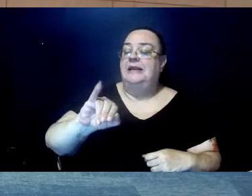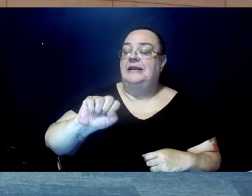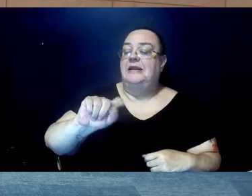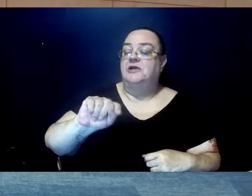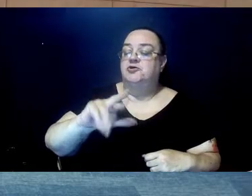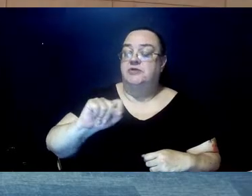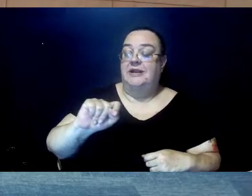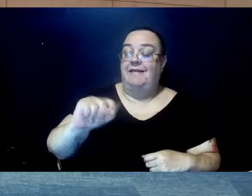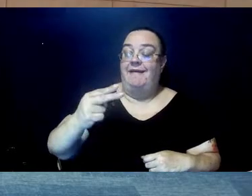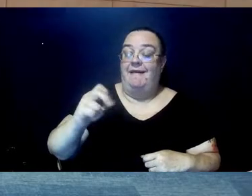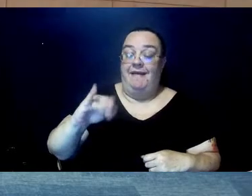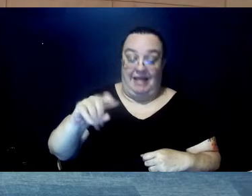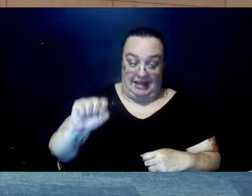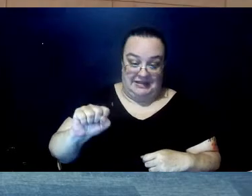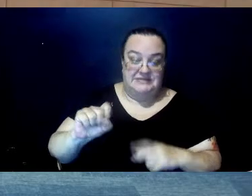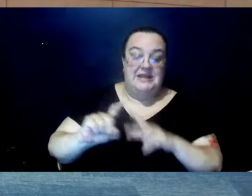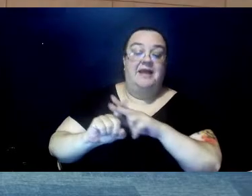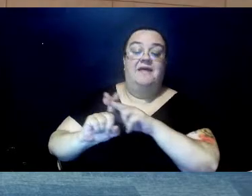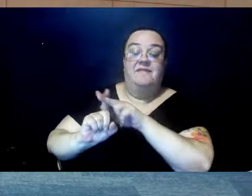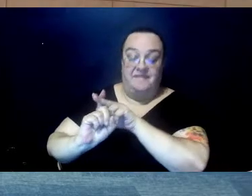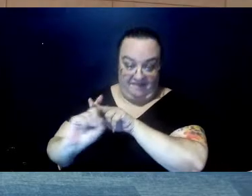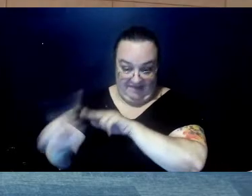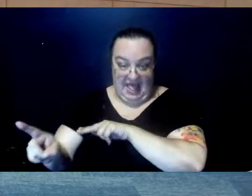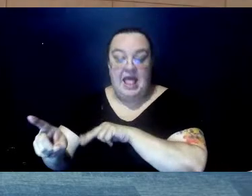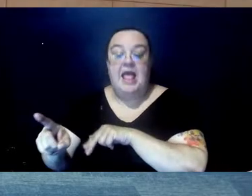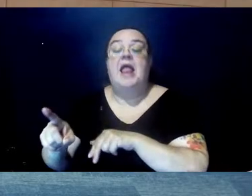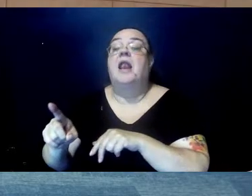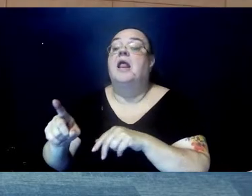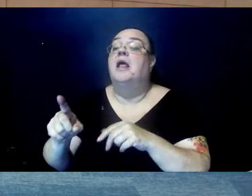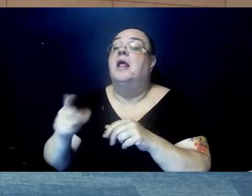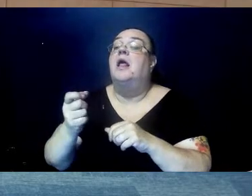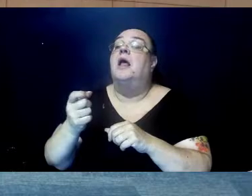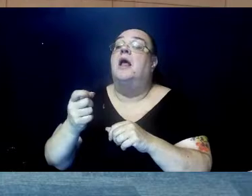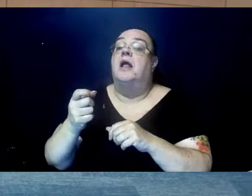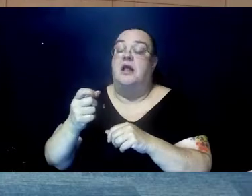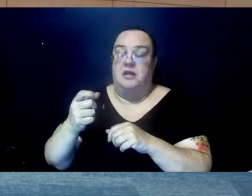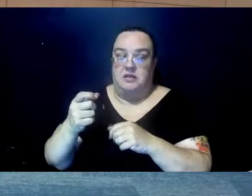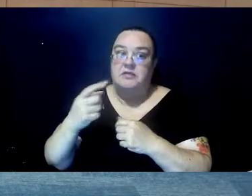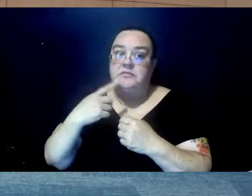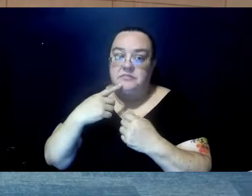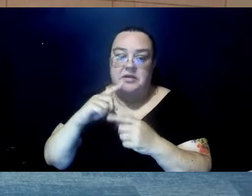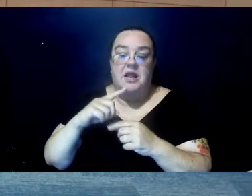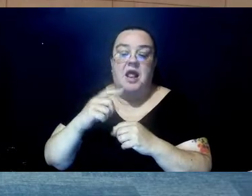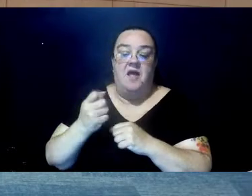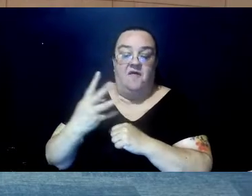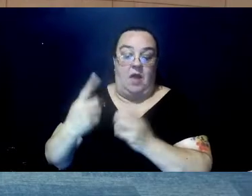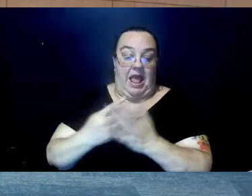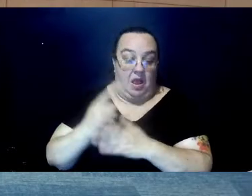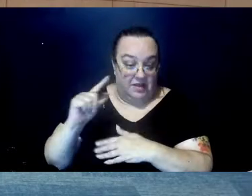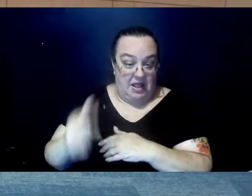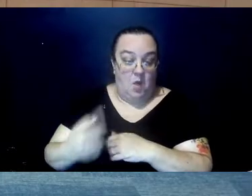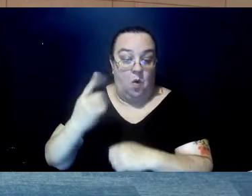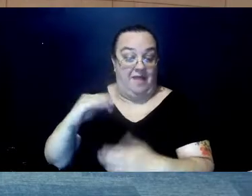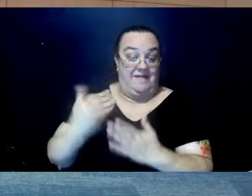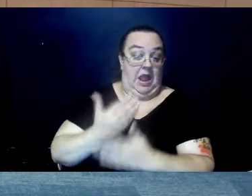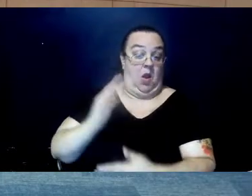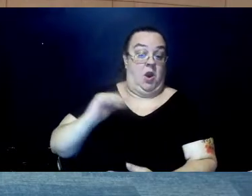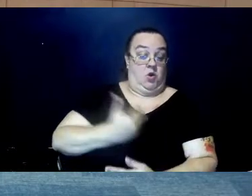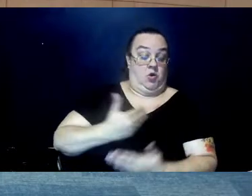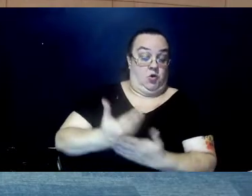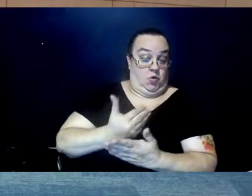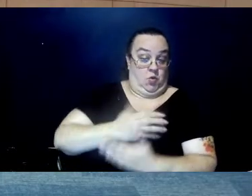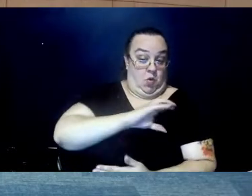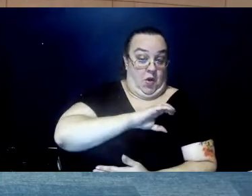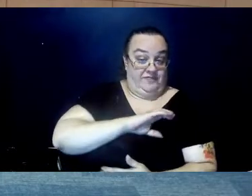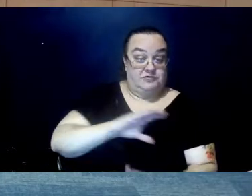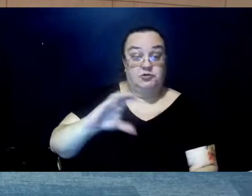Department and made good their escape. A few hours later, one of our newer officers, Christy Whitehouse, was on patrol in 202 when